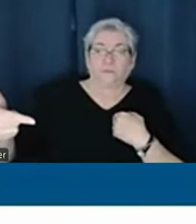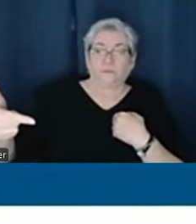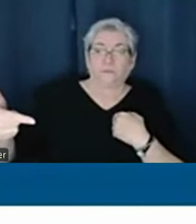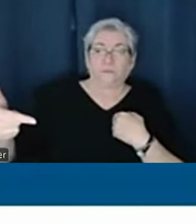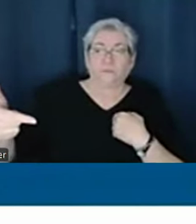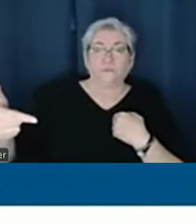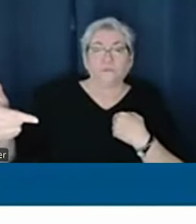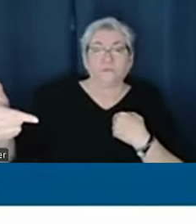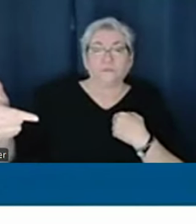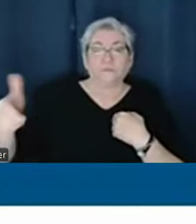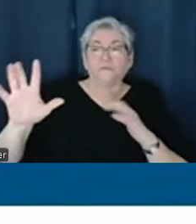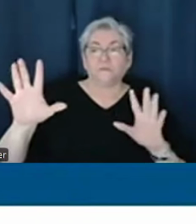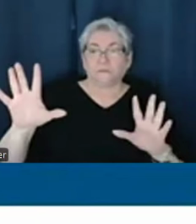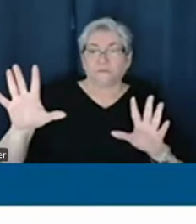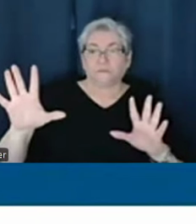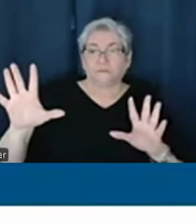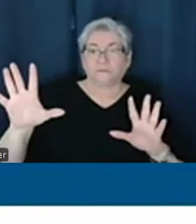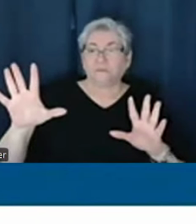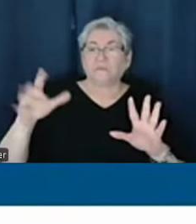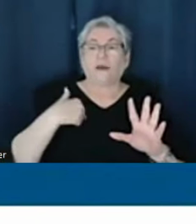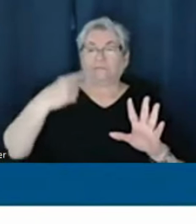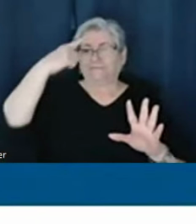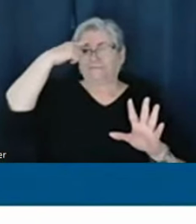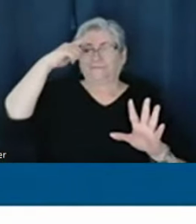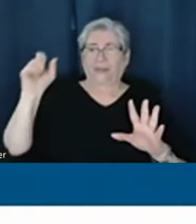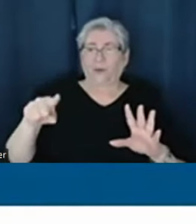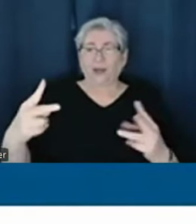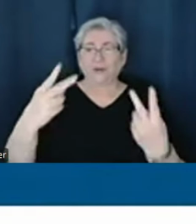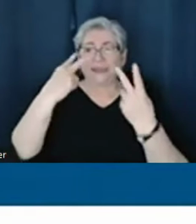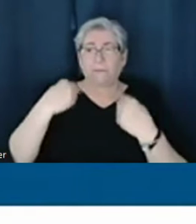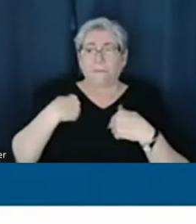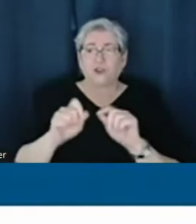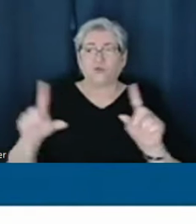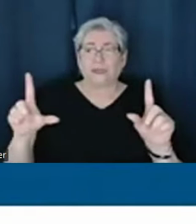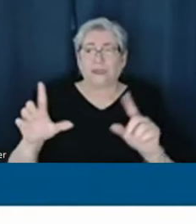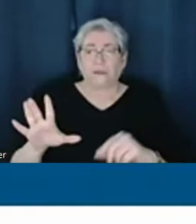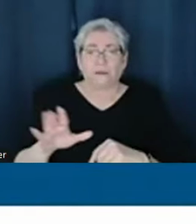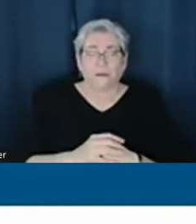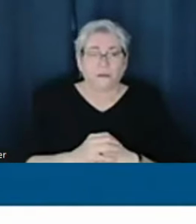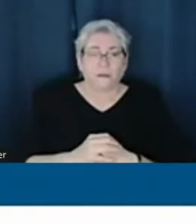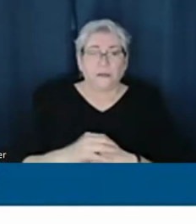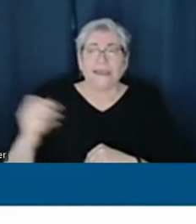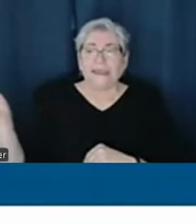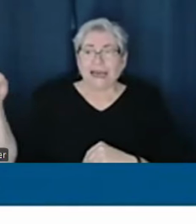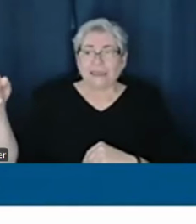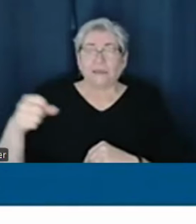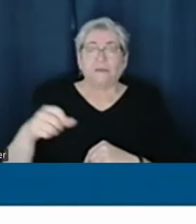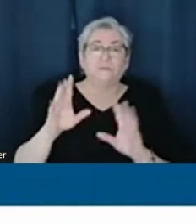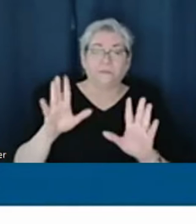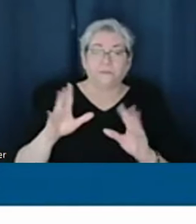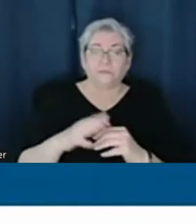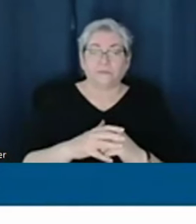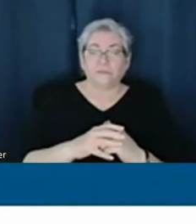actually, I have a question. Can everybody see my screen? Yes. Yes, okay. Sorry, I wasn't sure if I